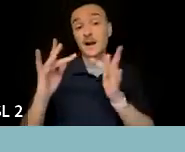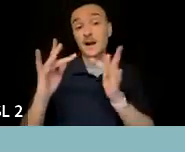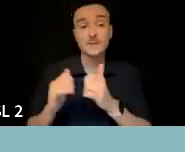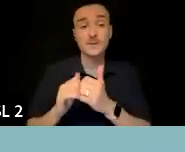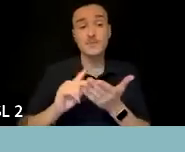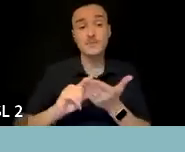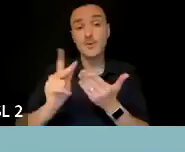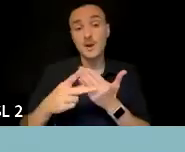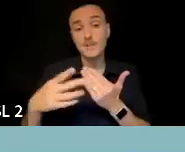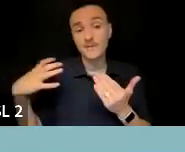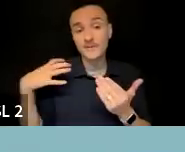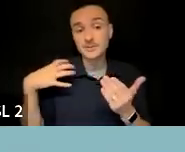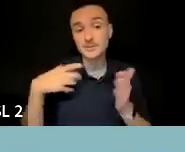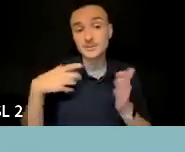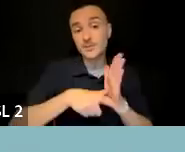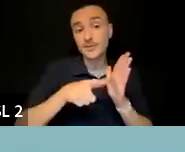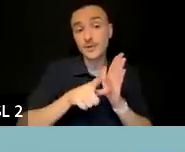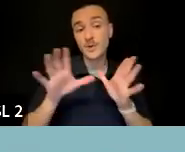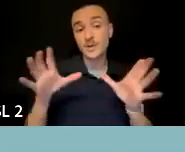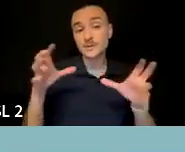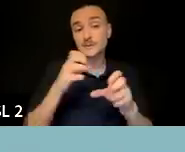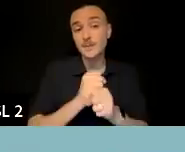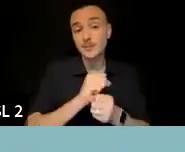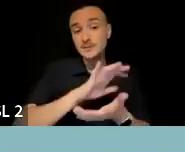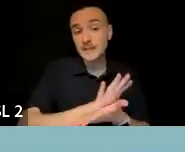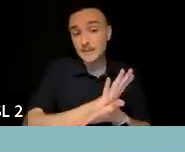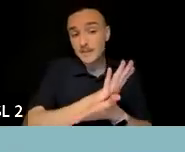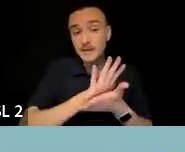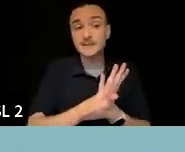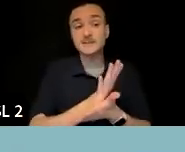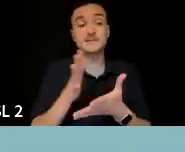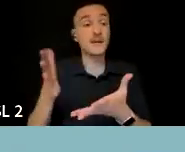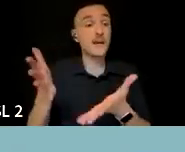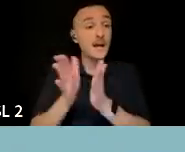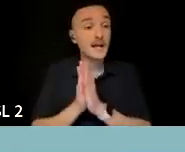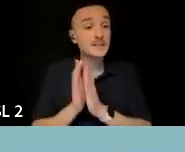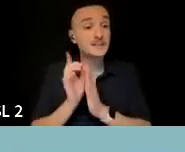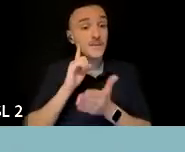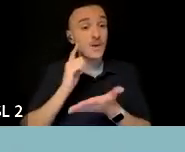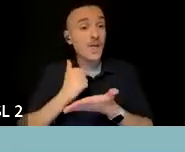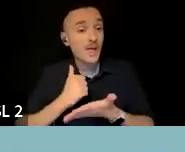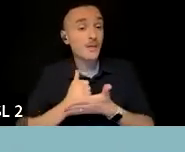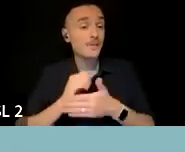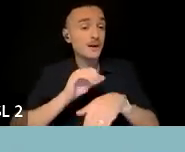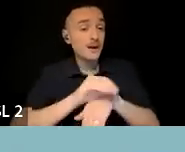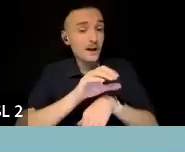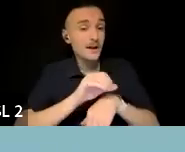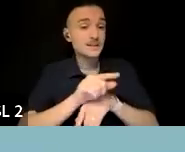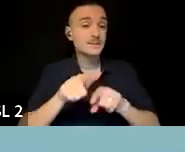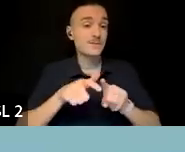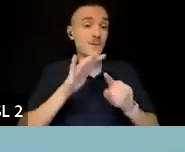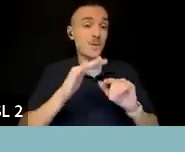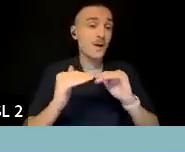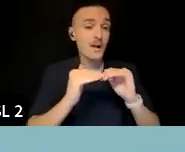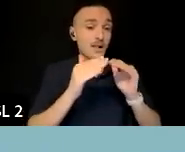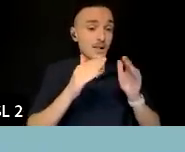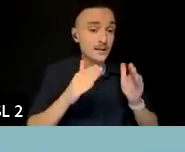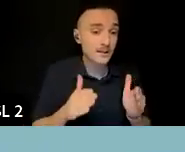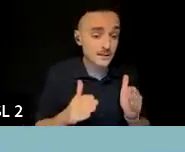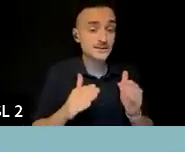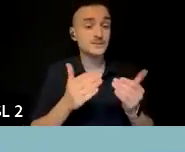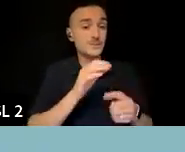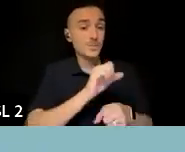statements. Seeking advice and guidance from colleagues can also be valuable. And for those in new